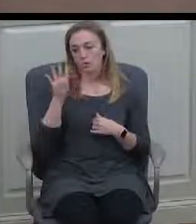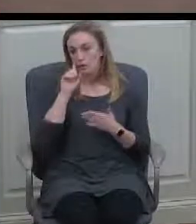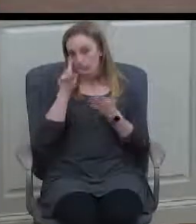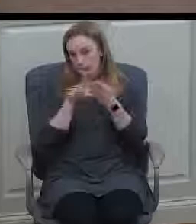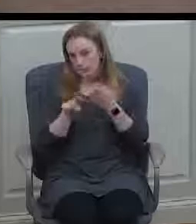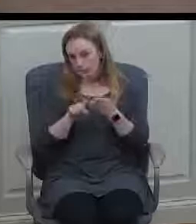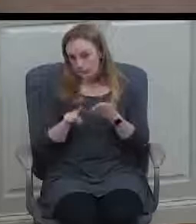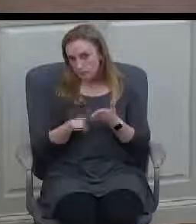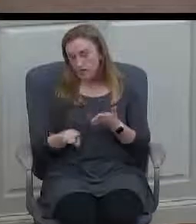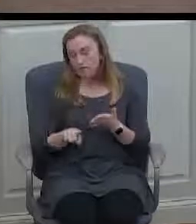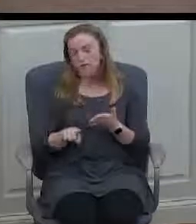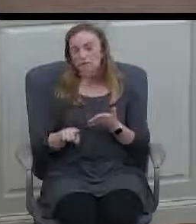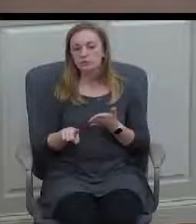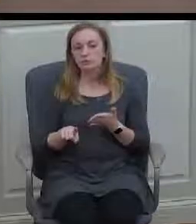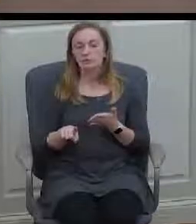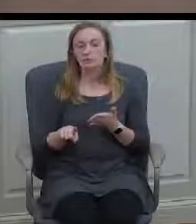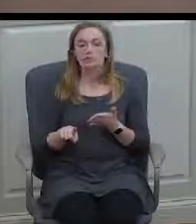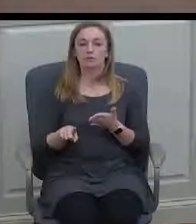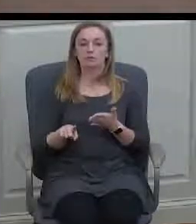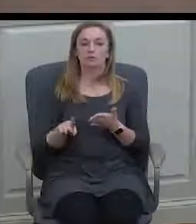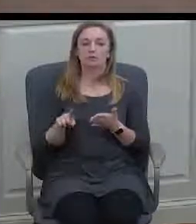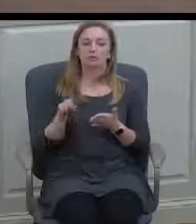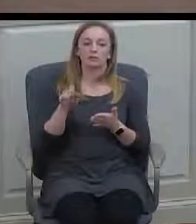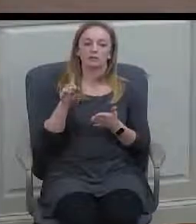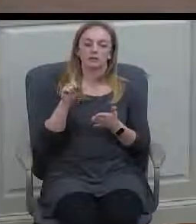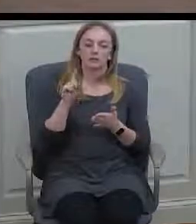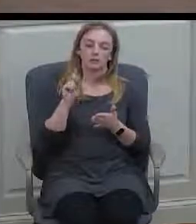inspections, notice of violations, et cetera.